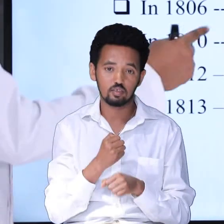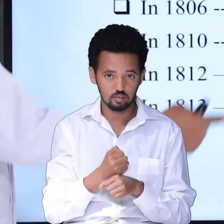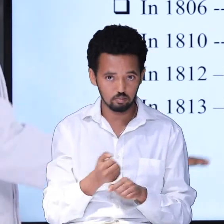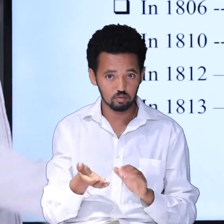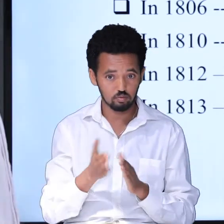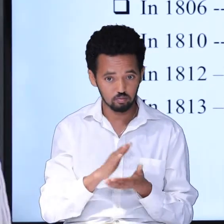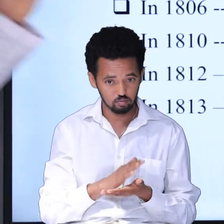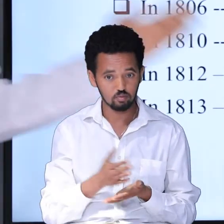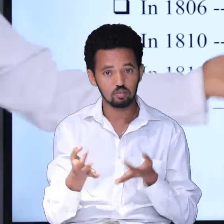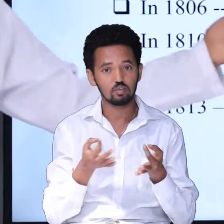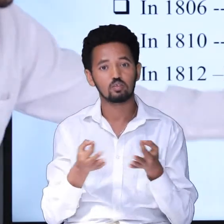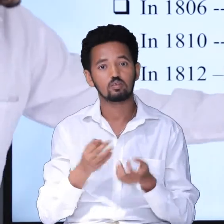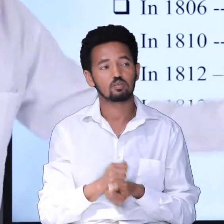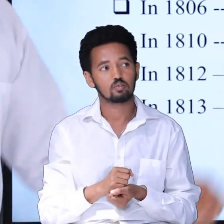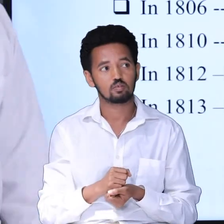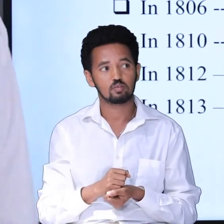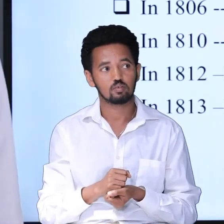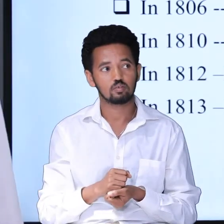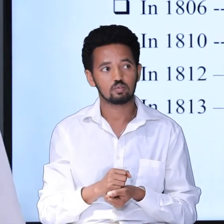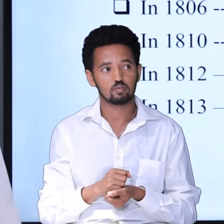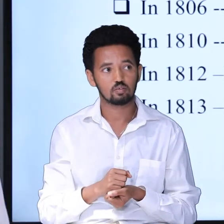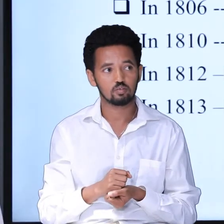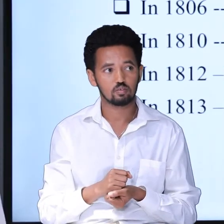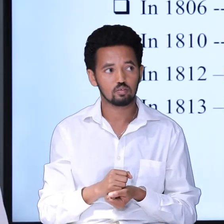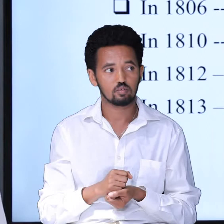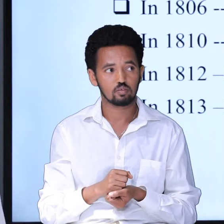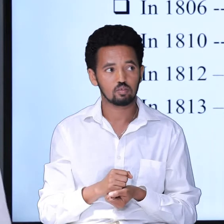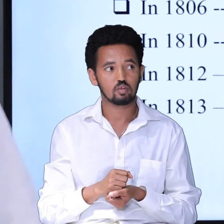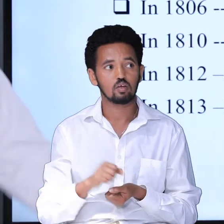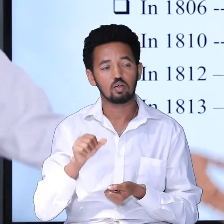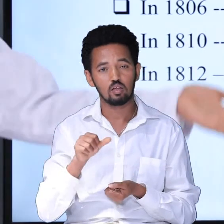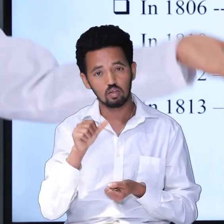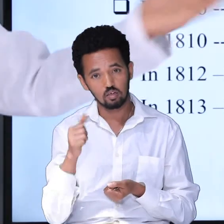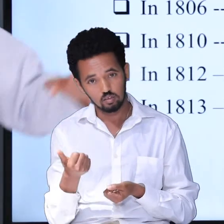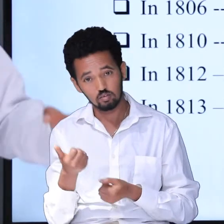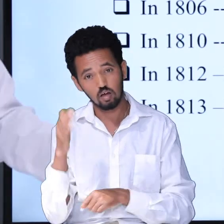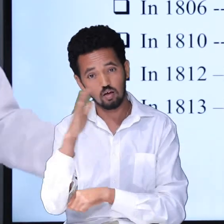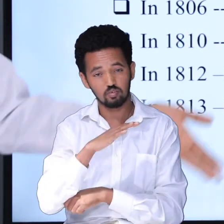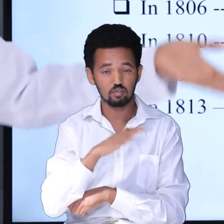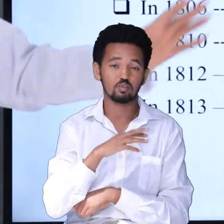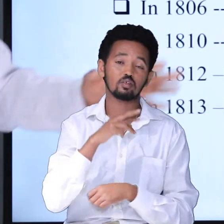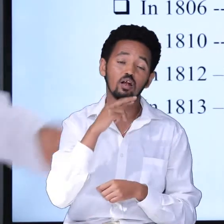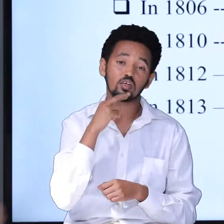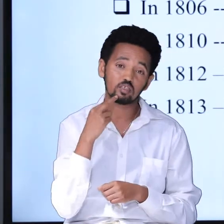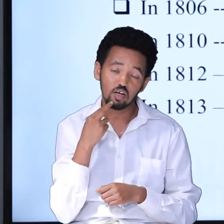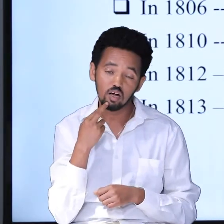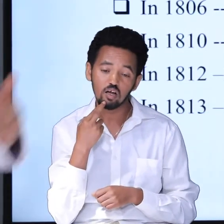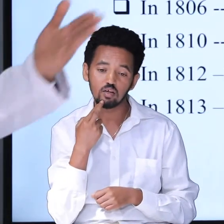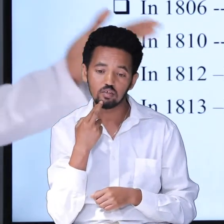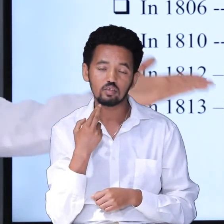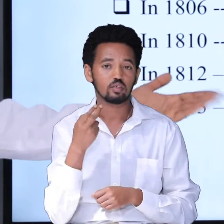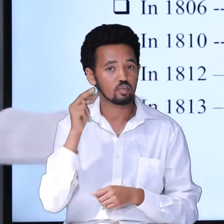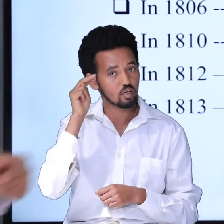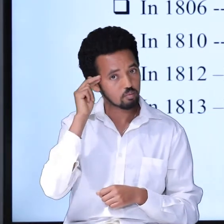he suffered a disastrous defeat at the Battle of Leipzig. After Russia, the next defeat of